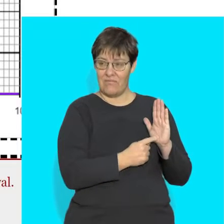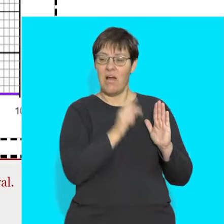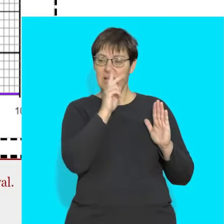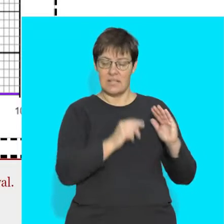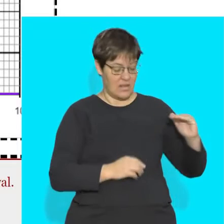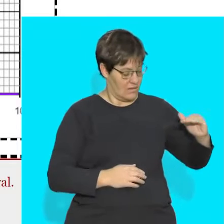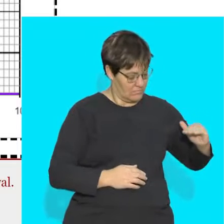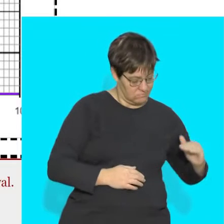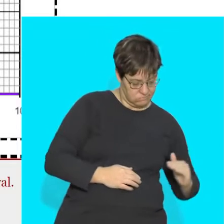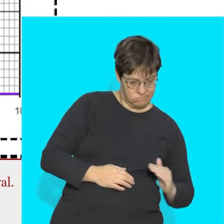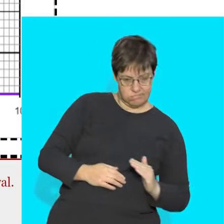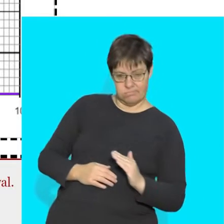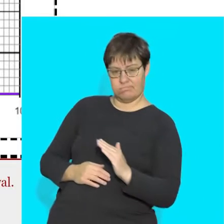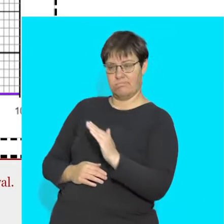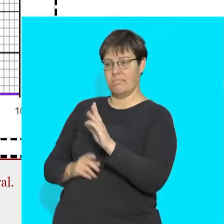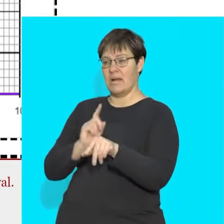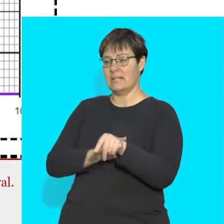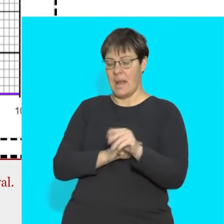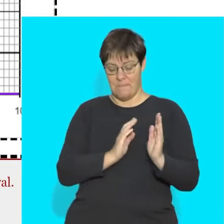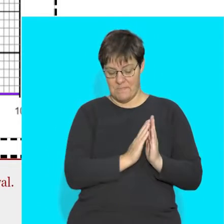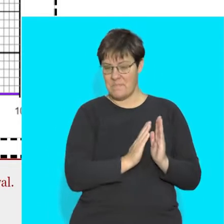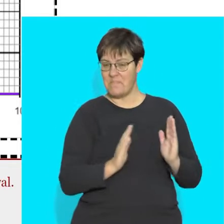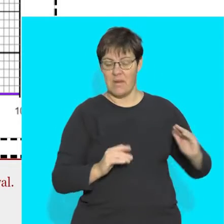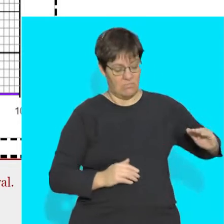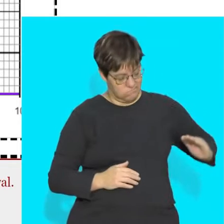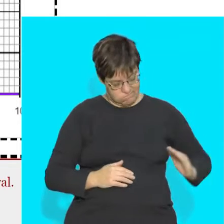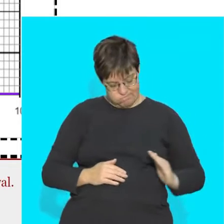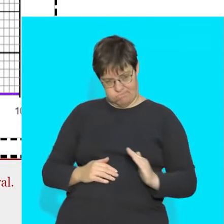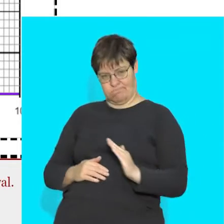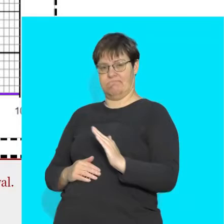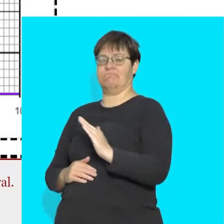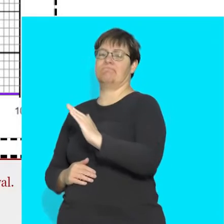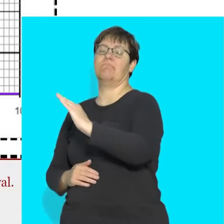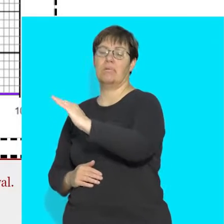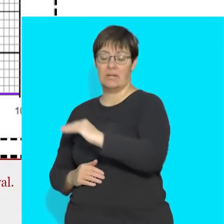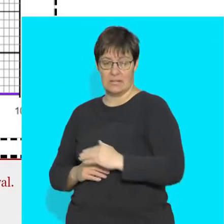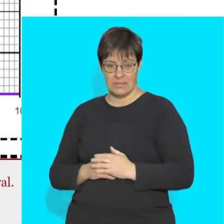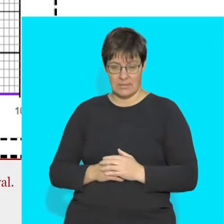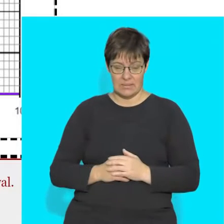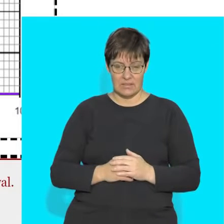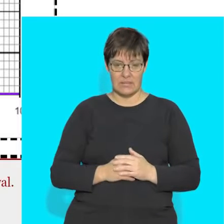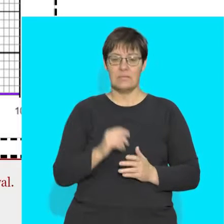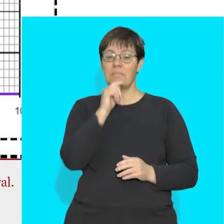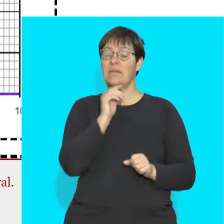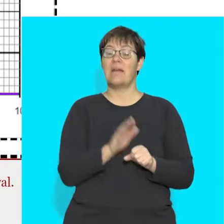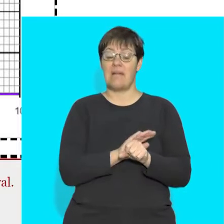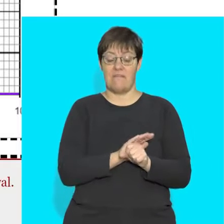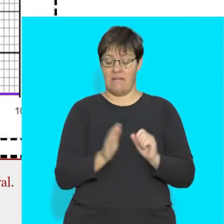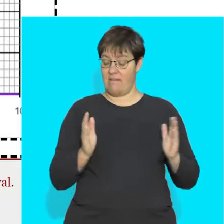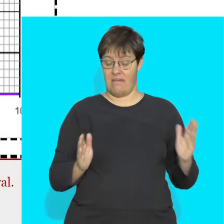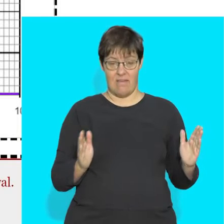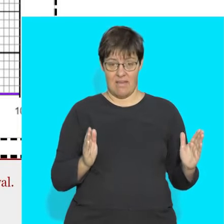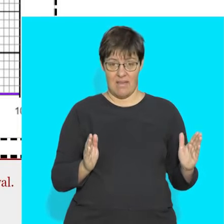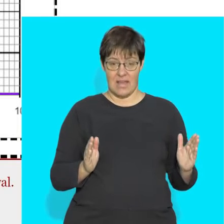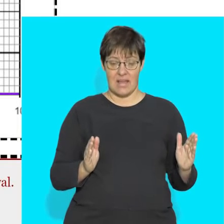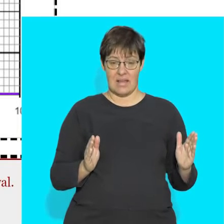see as time goes along, he gets faster and faster and faster. So he covers